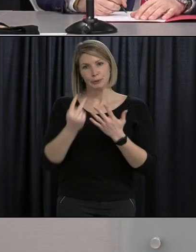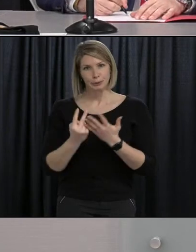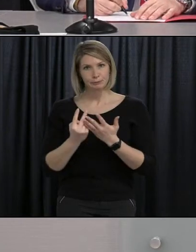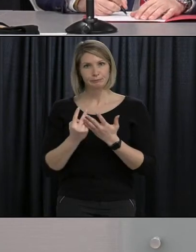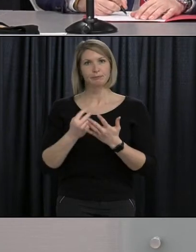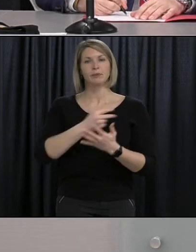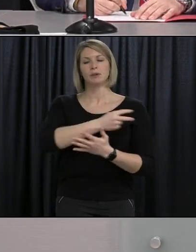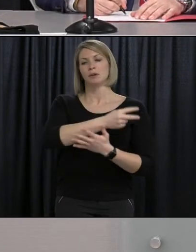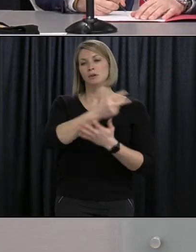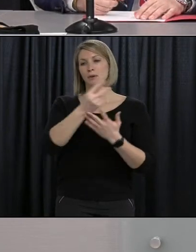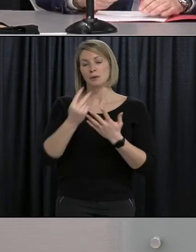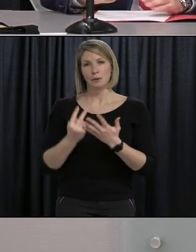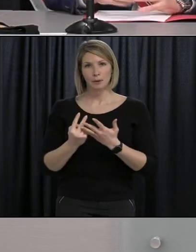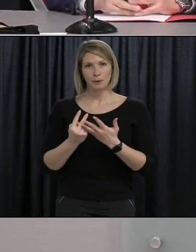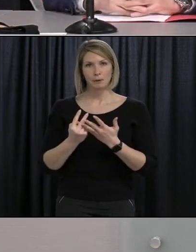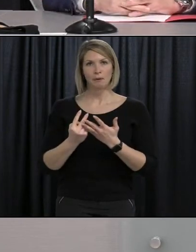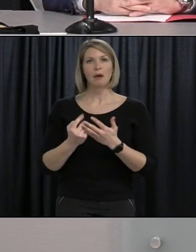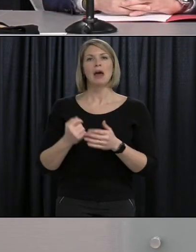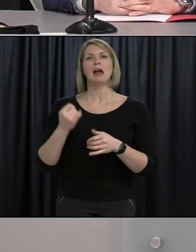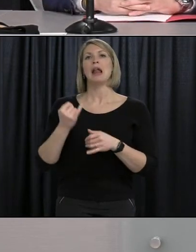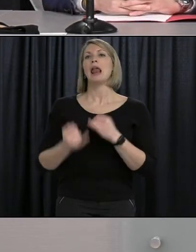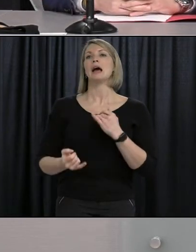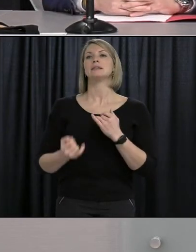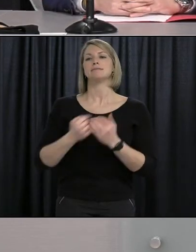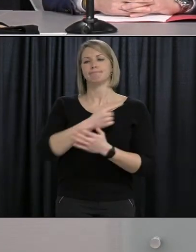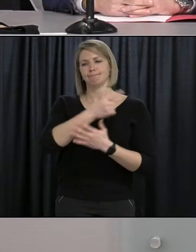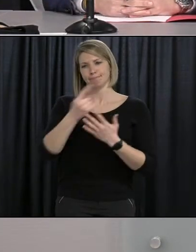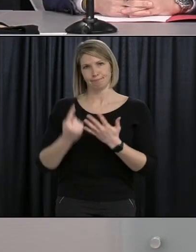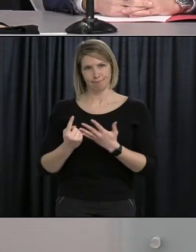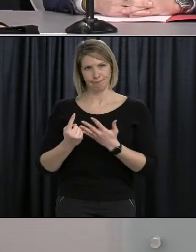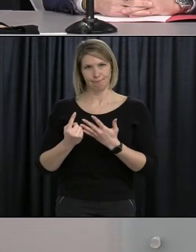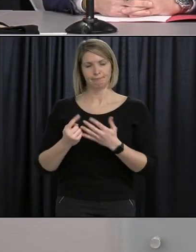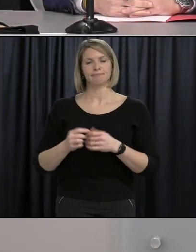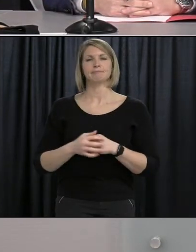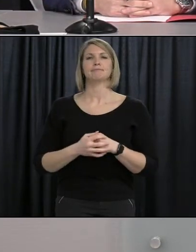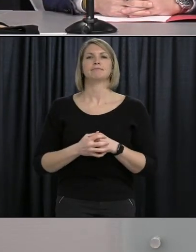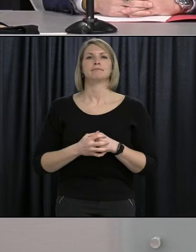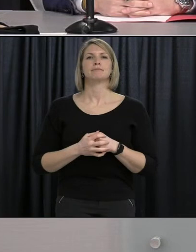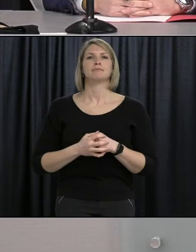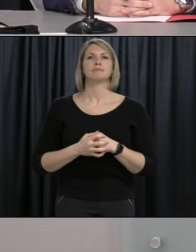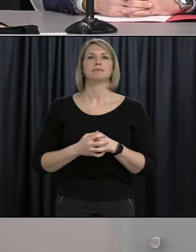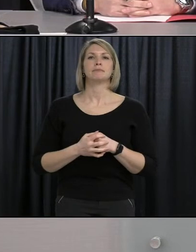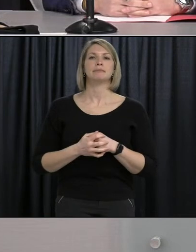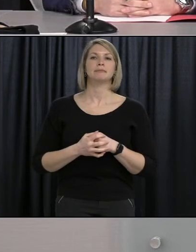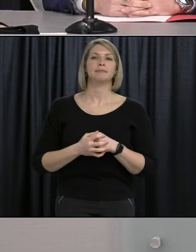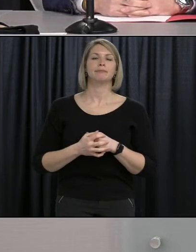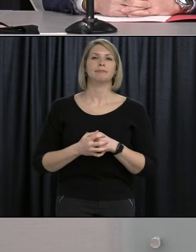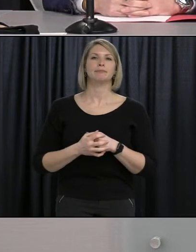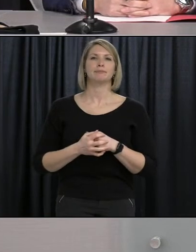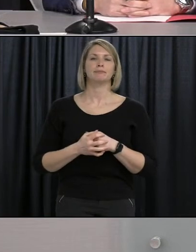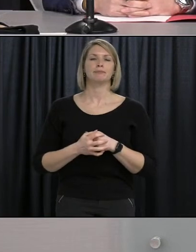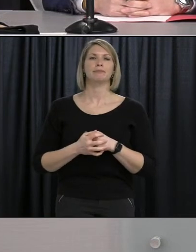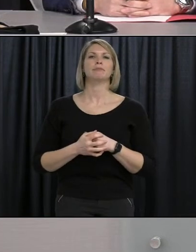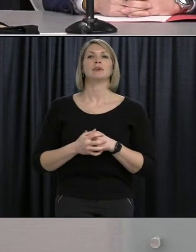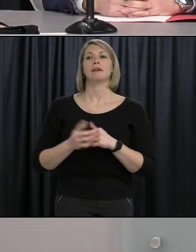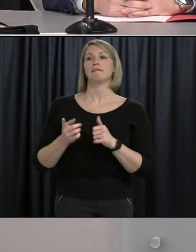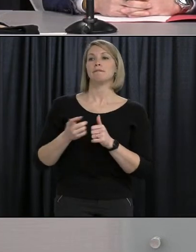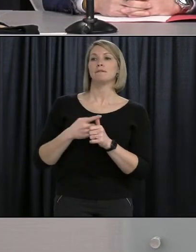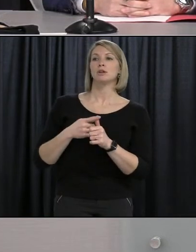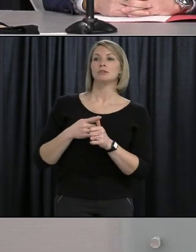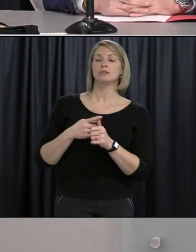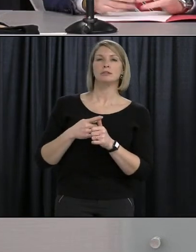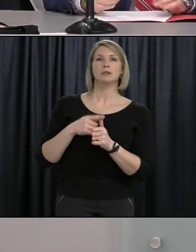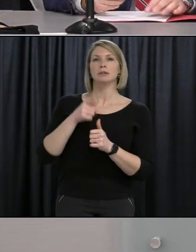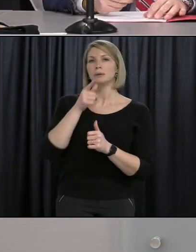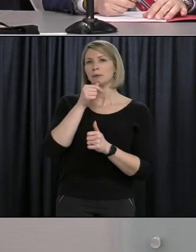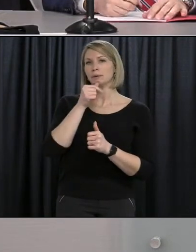have the opportunity to ask 1 question and 1 follow-up per round. Following this, I'll ask each reporter if they have 1 final question. Our first questions are